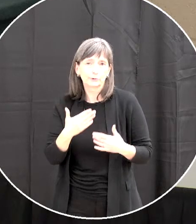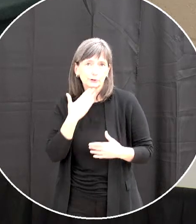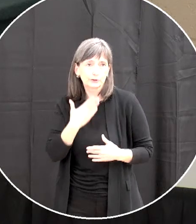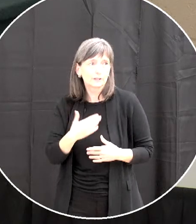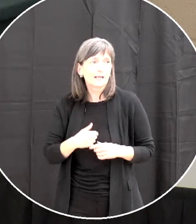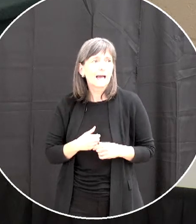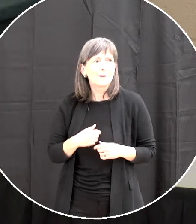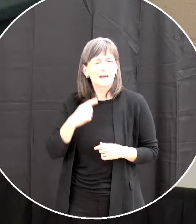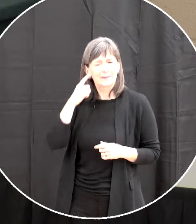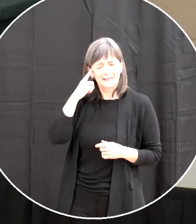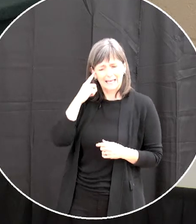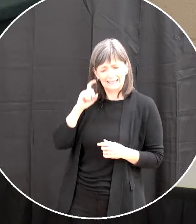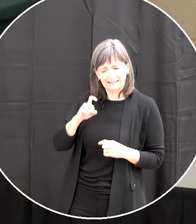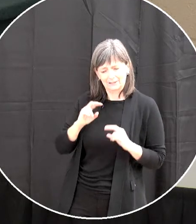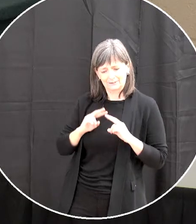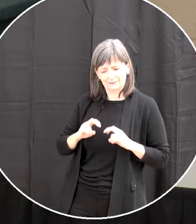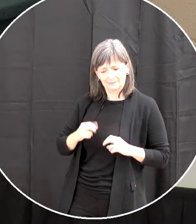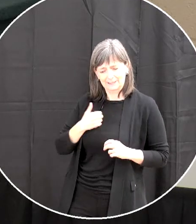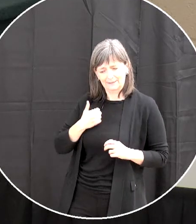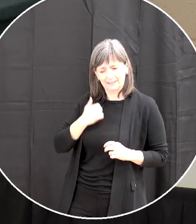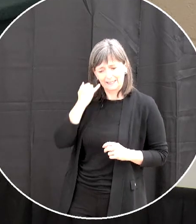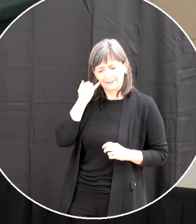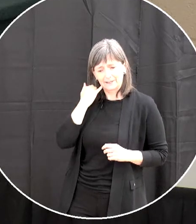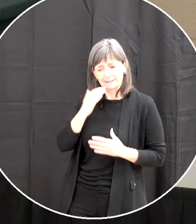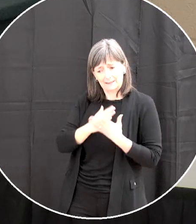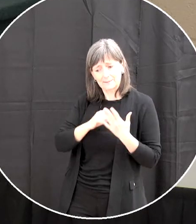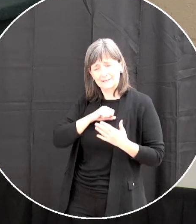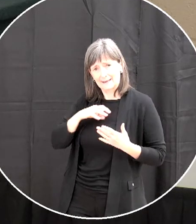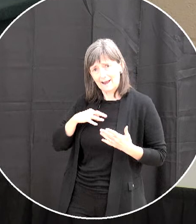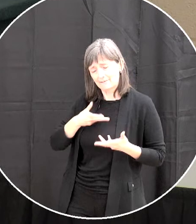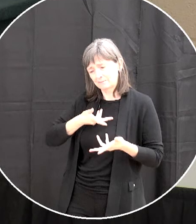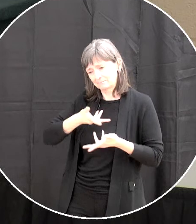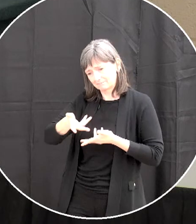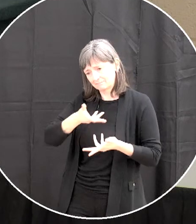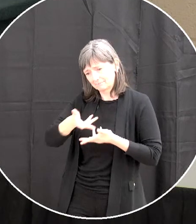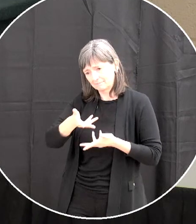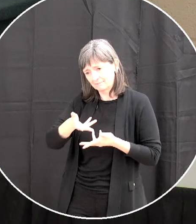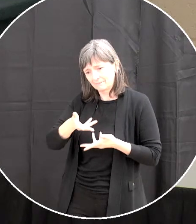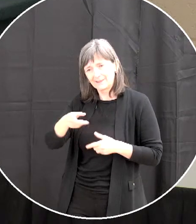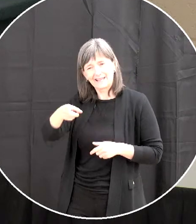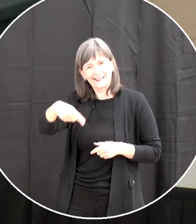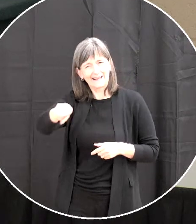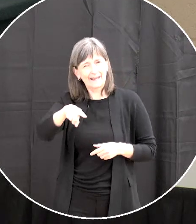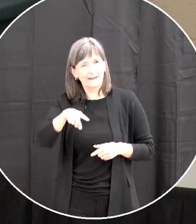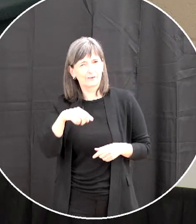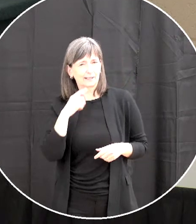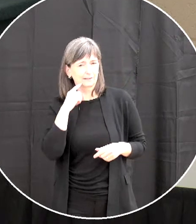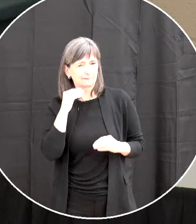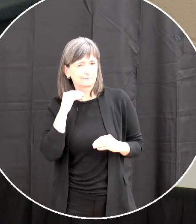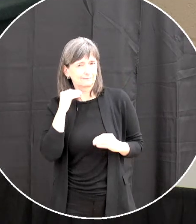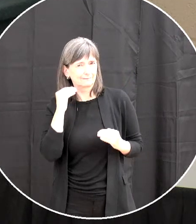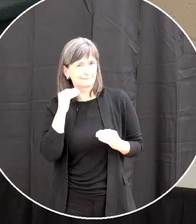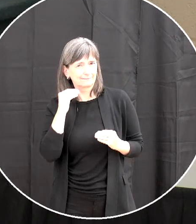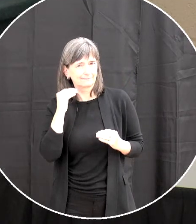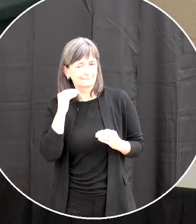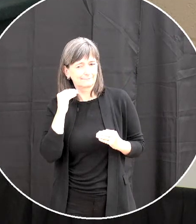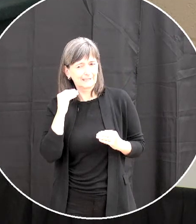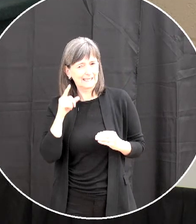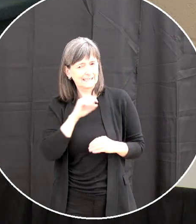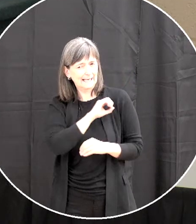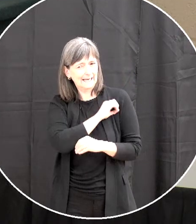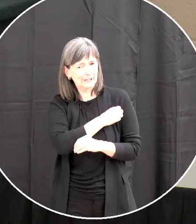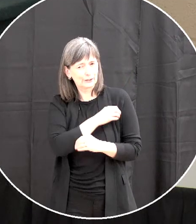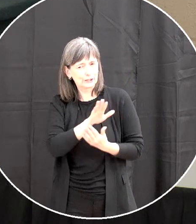really analyze, because when I'm dealing and interacting with some of our staff, they have these smiles on their face, and they have this energy